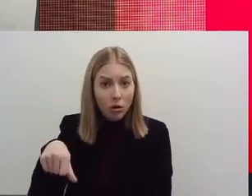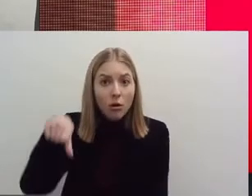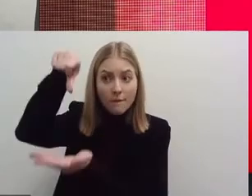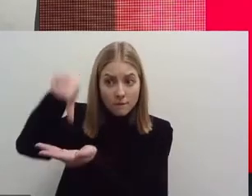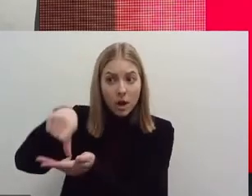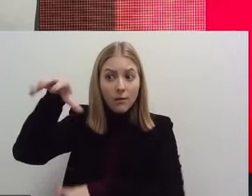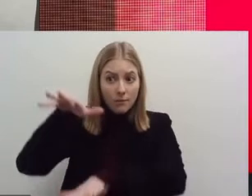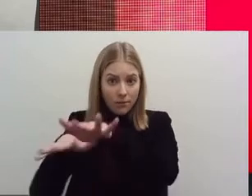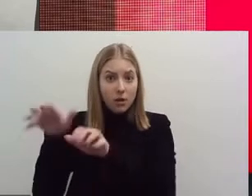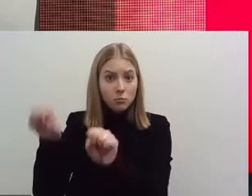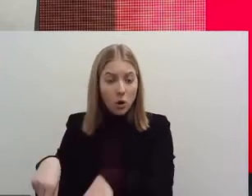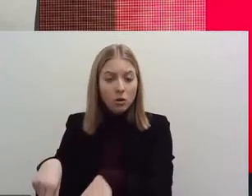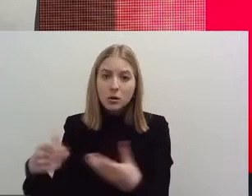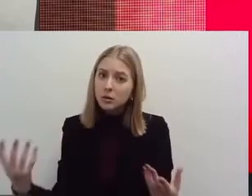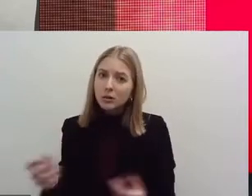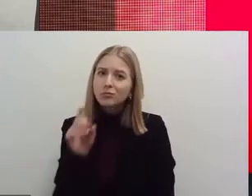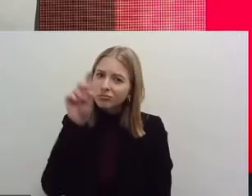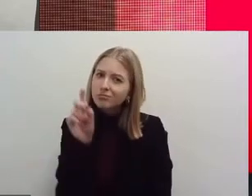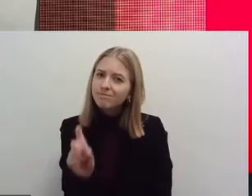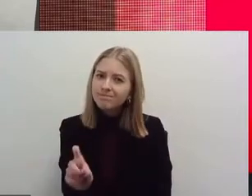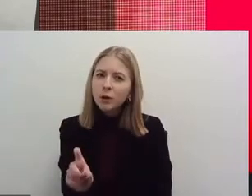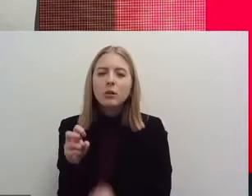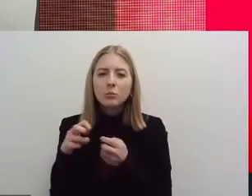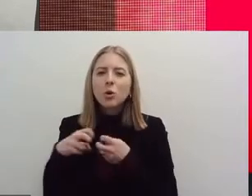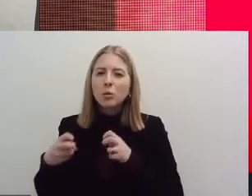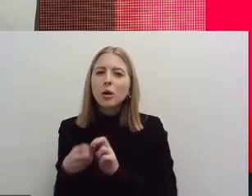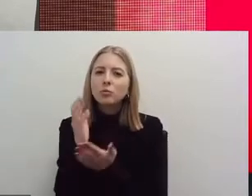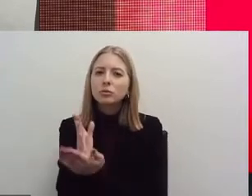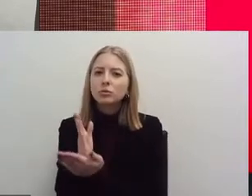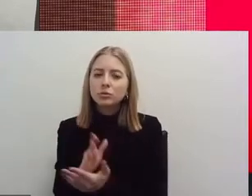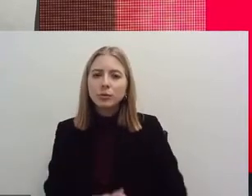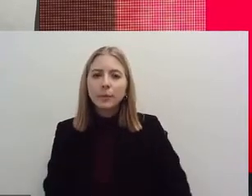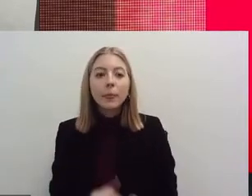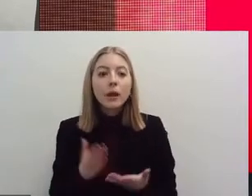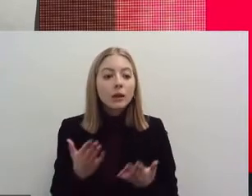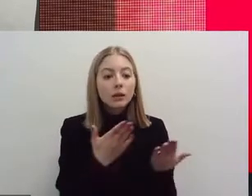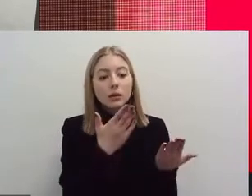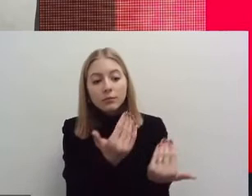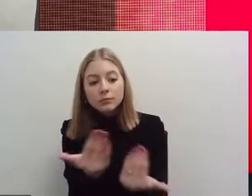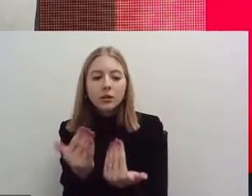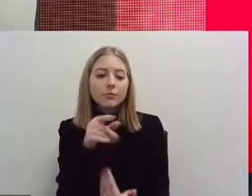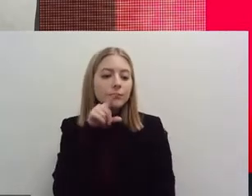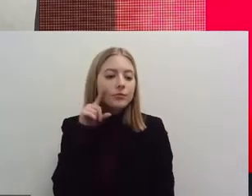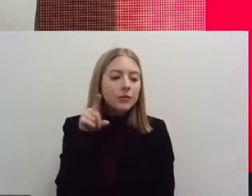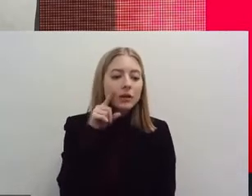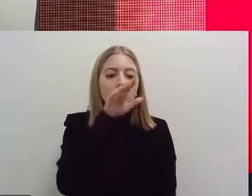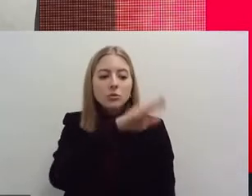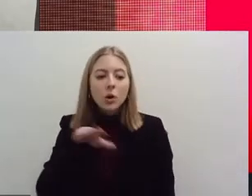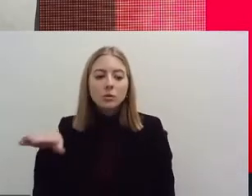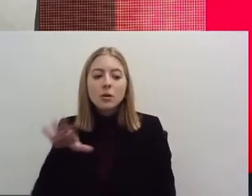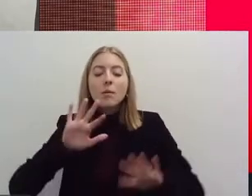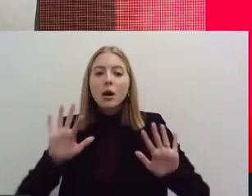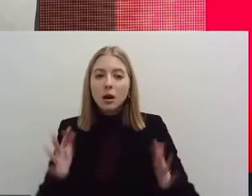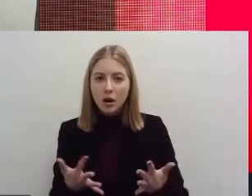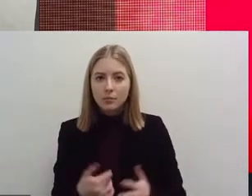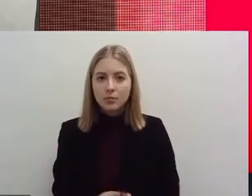those children, who perhaps are not interested in youth non-governmental organizations, in youth activism? So I think that this is also